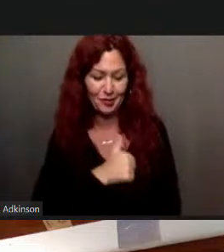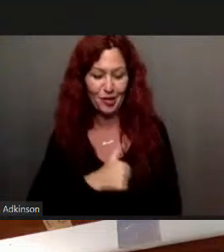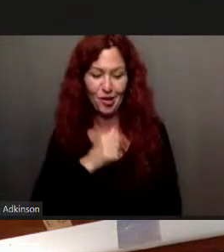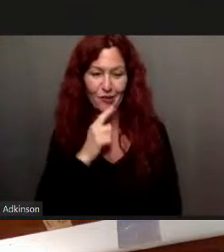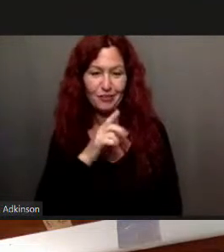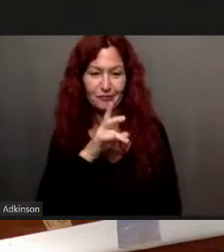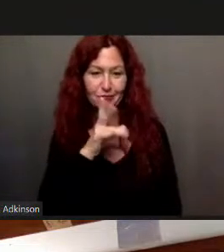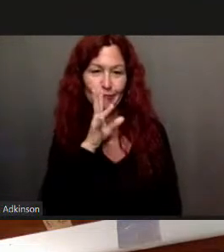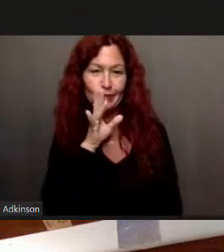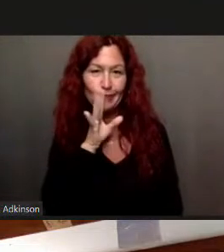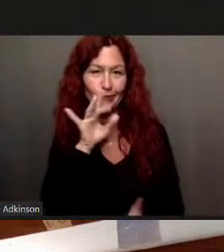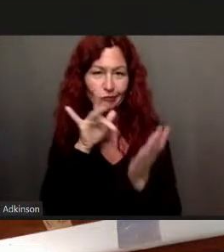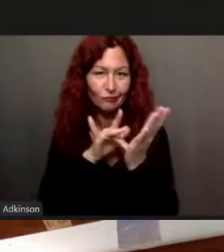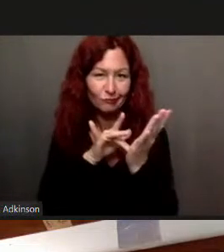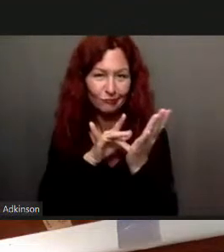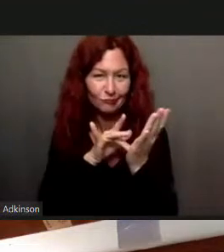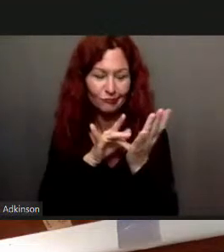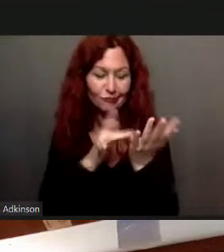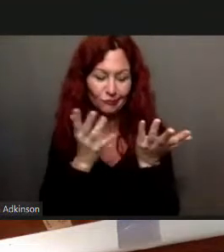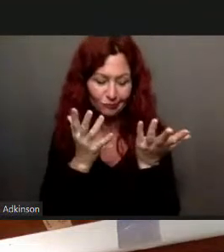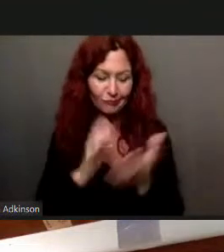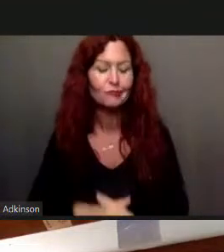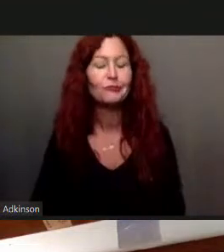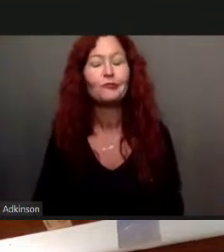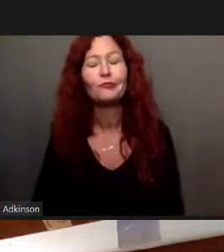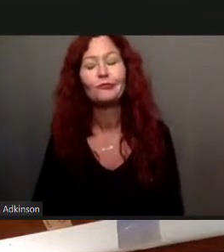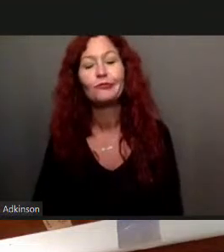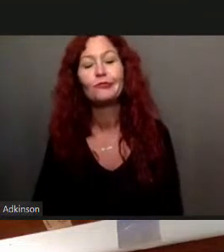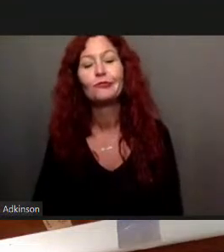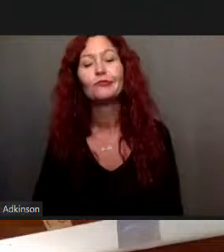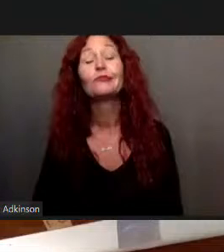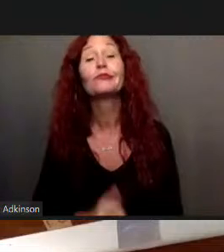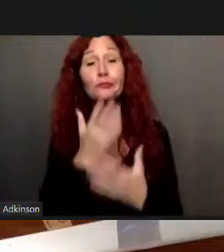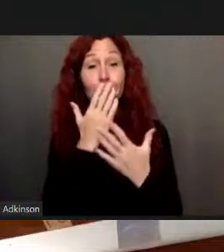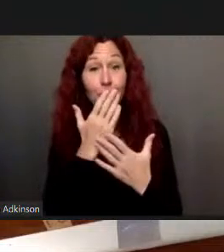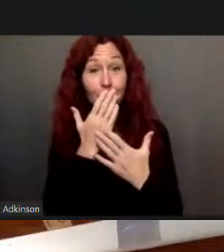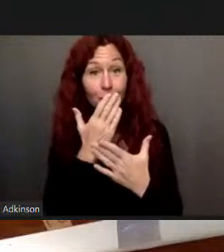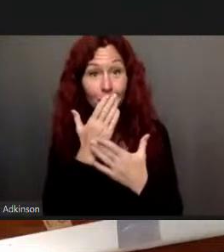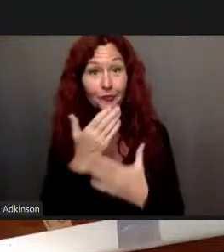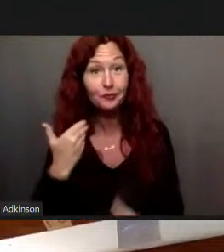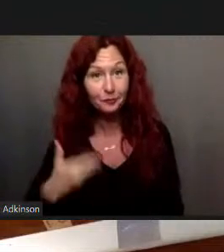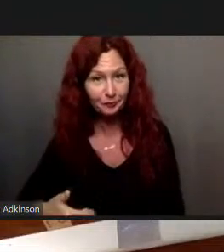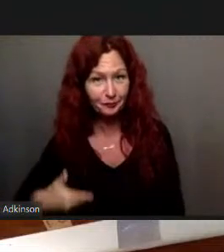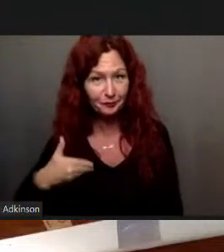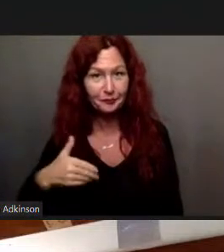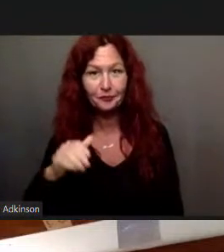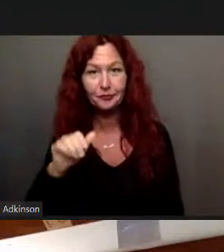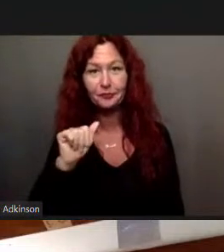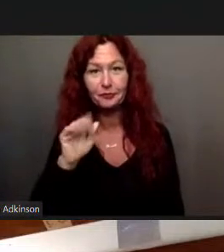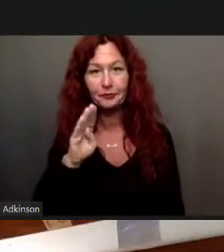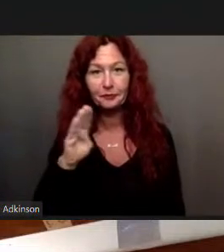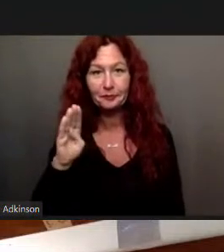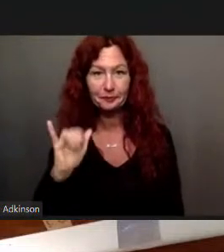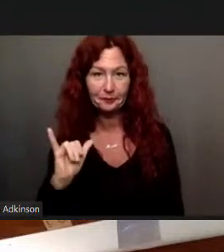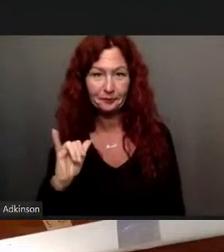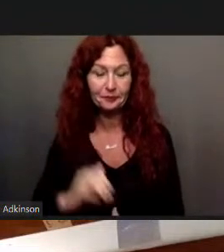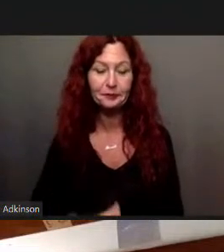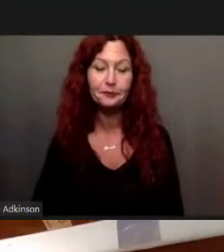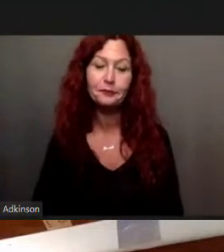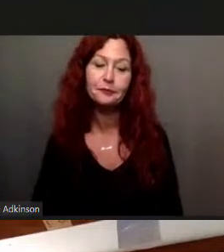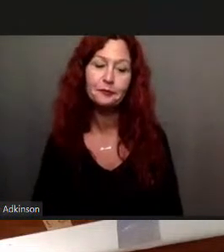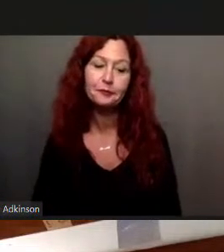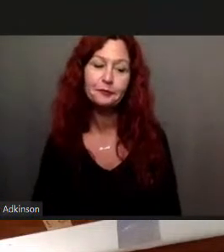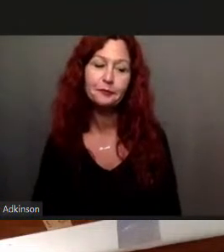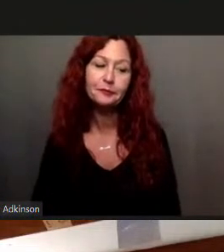that. Okay. Thank you so much, Mayor Jimenez. Abby Lawling with CBS4. It was brought